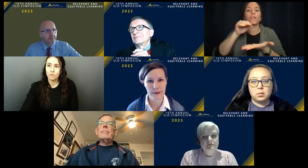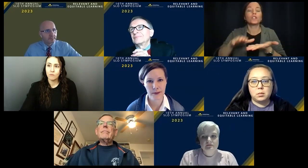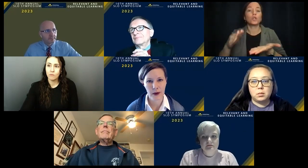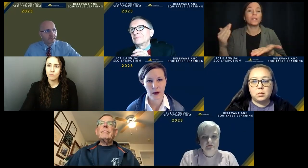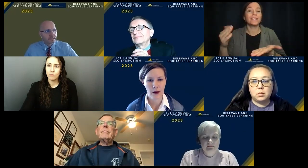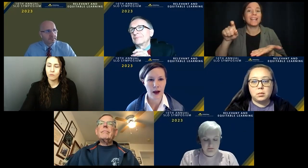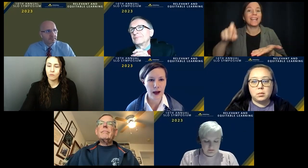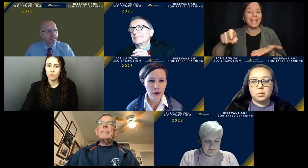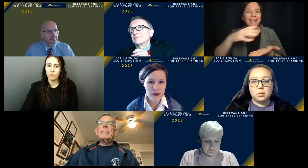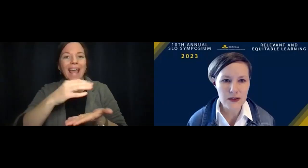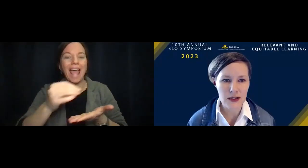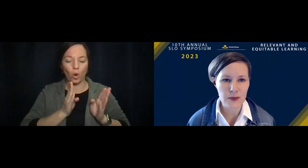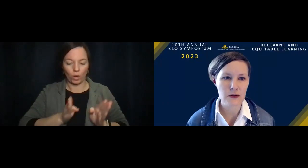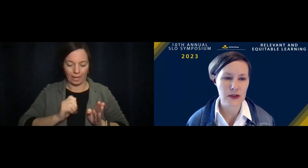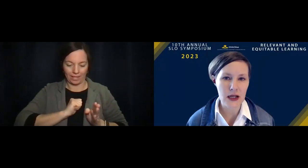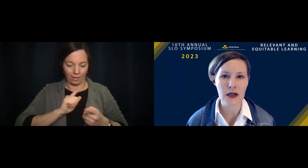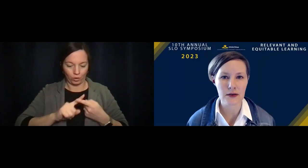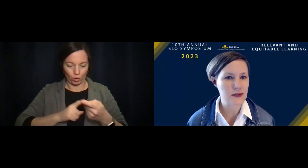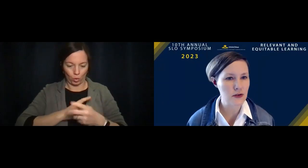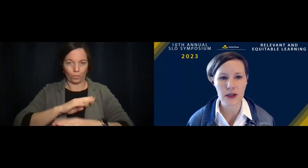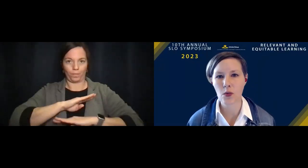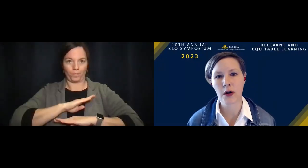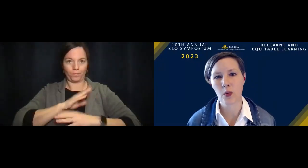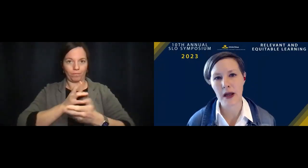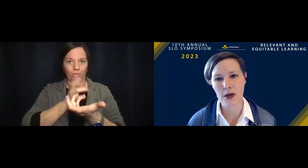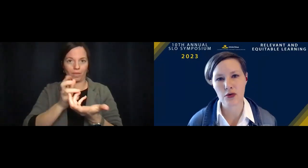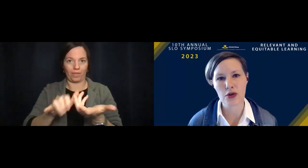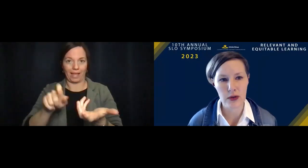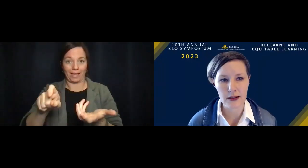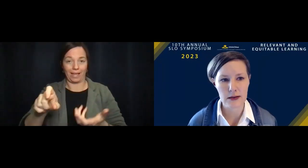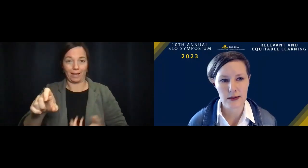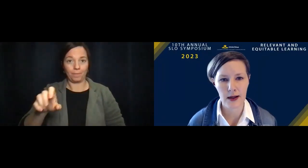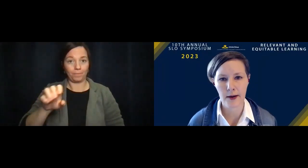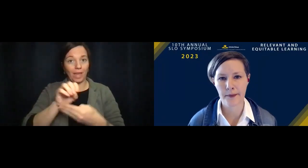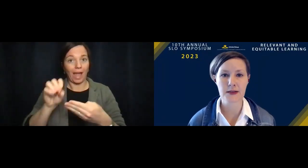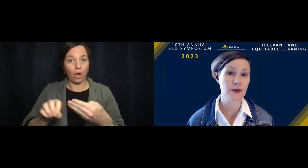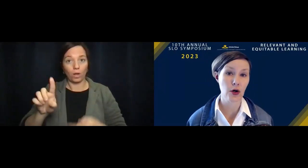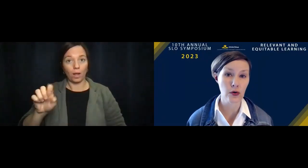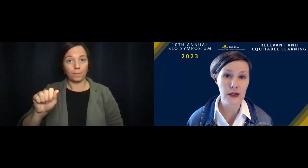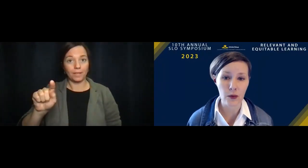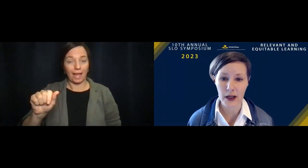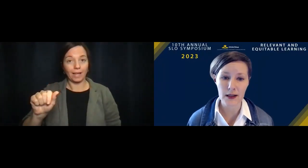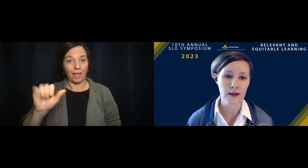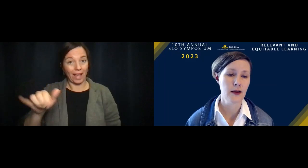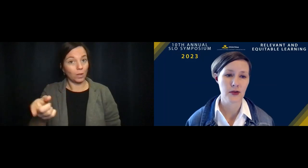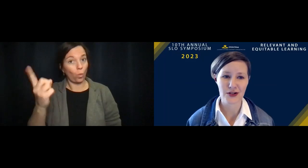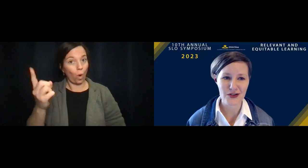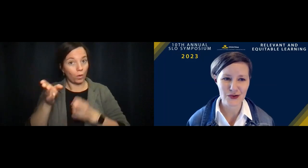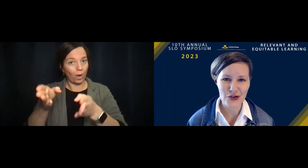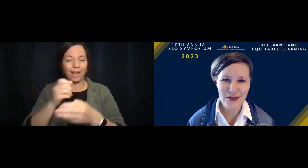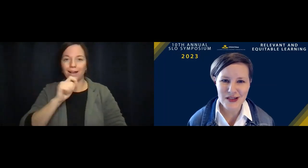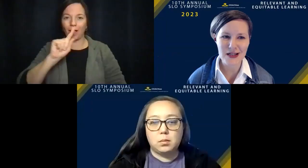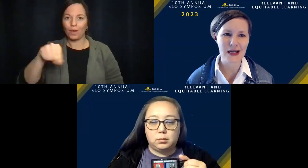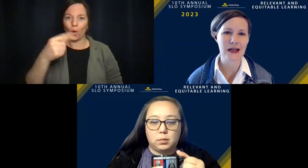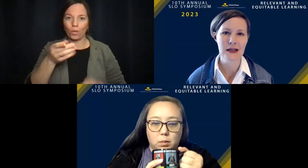needs. Outcomes assessment data, that's certainly one way that you do that. It's not the only way. There's